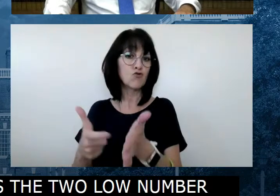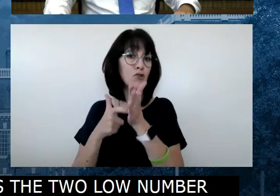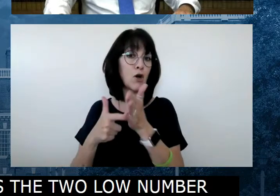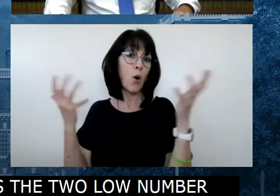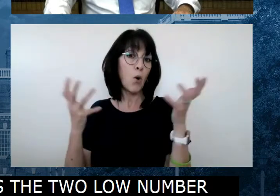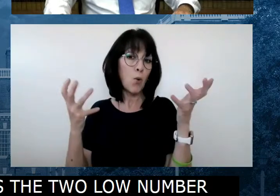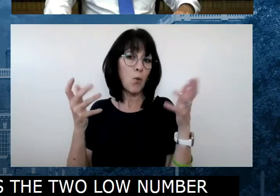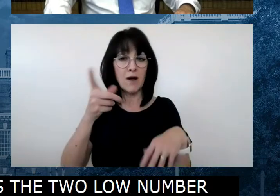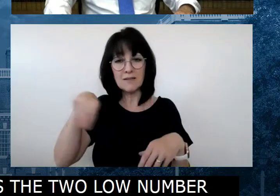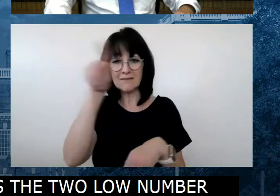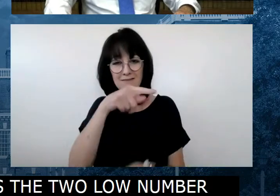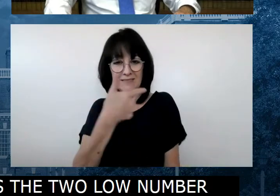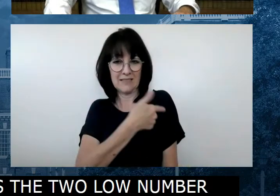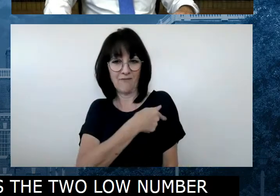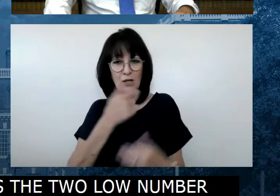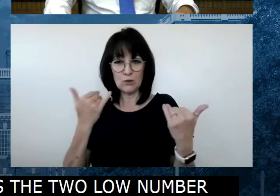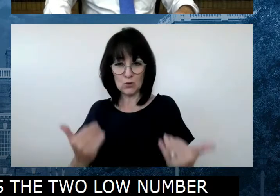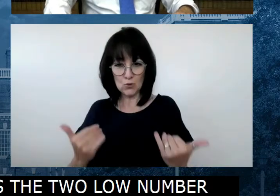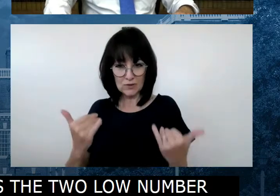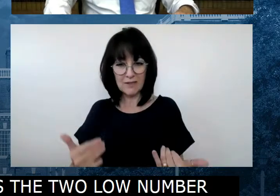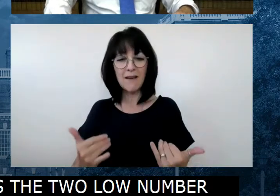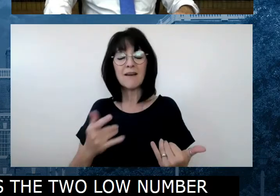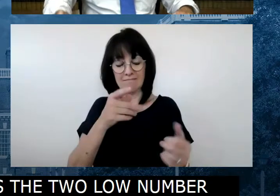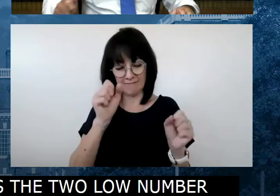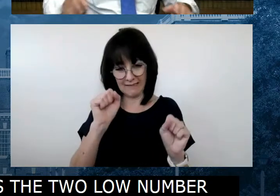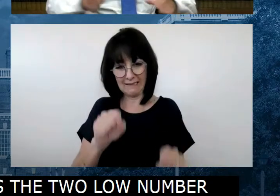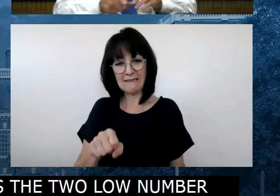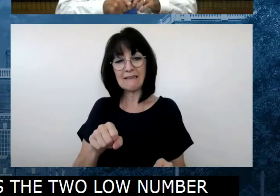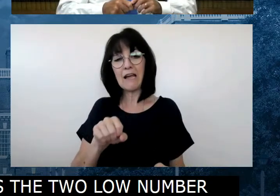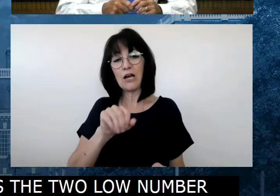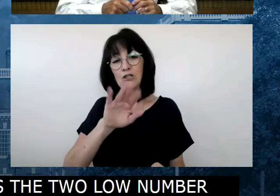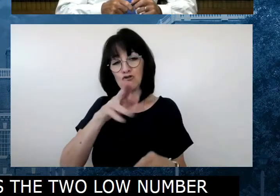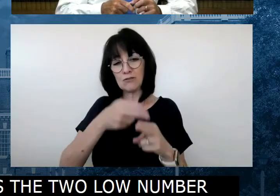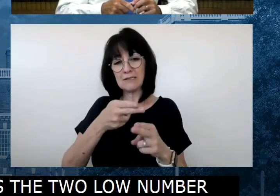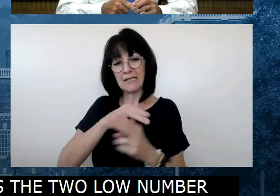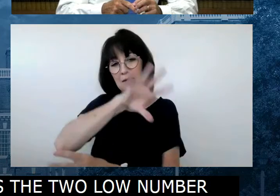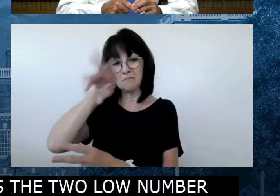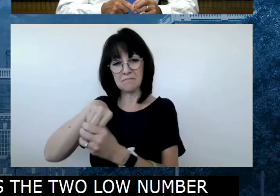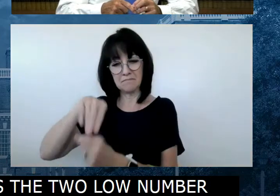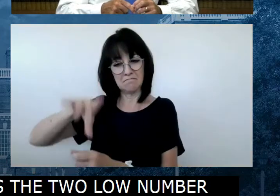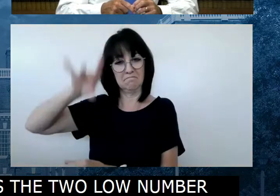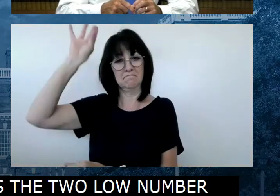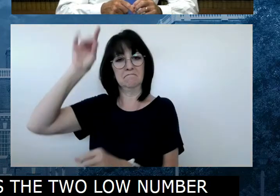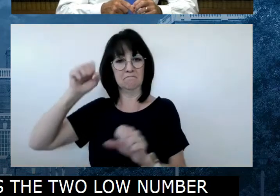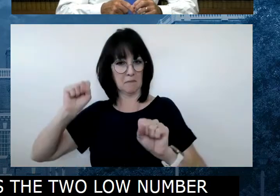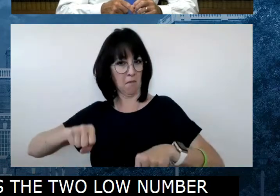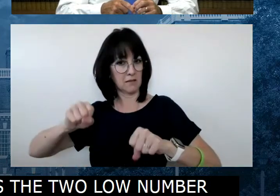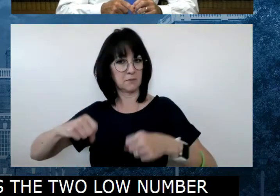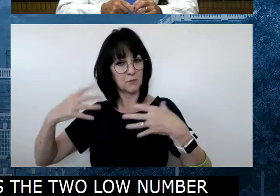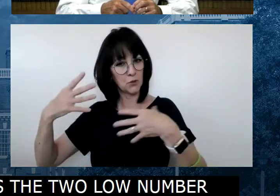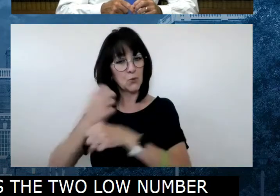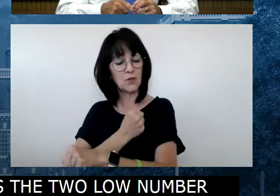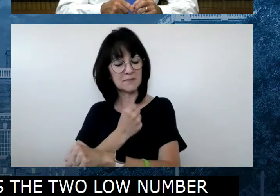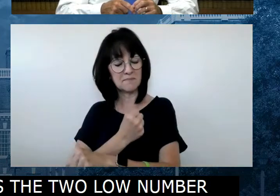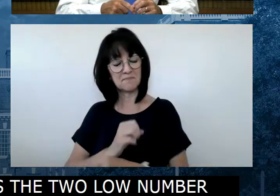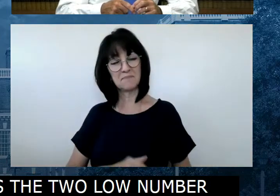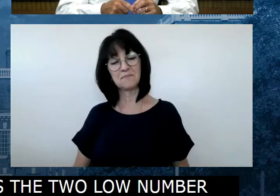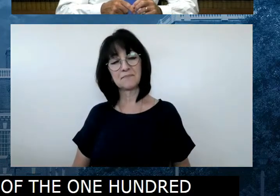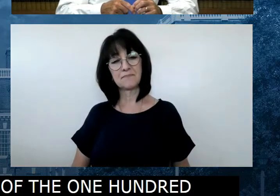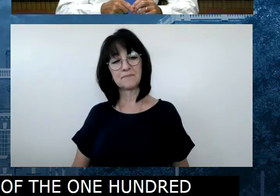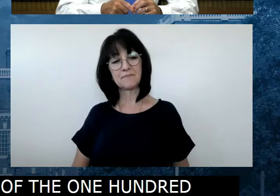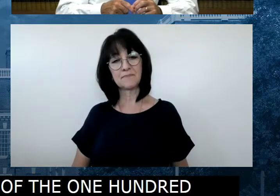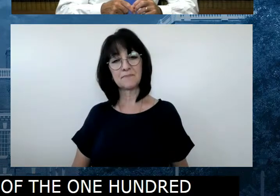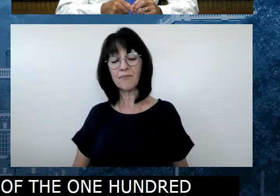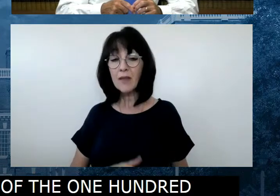that you're eligible for those prizes. One of the major focuses of our team, and obviously our partners in the school districts,